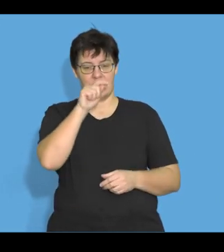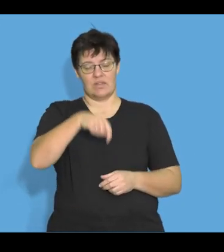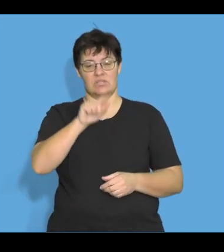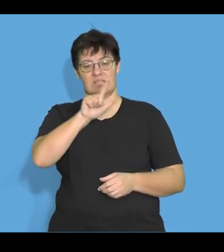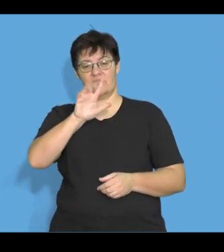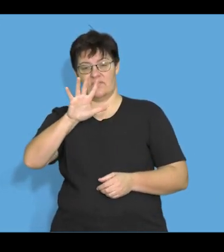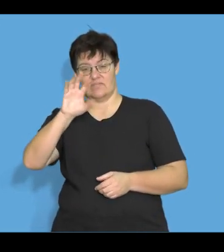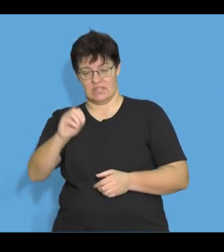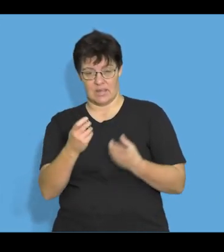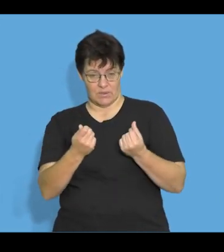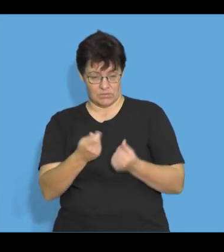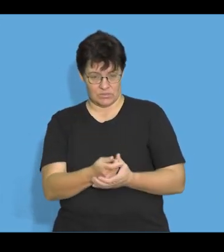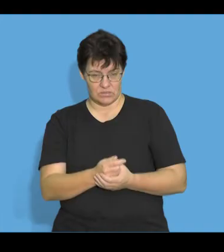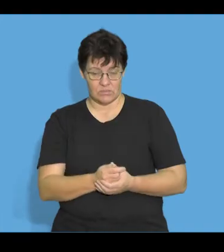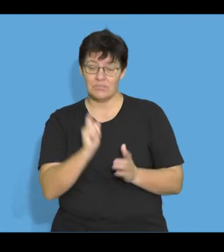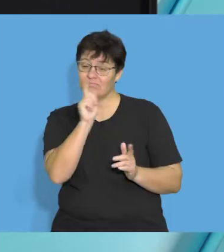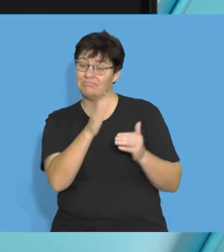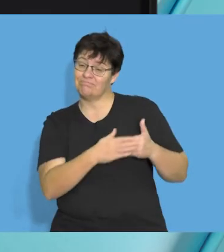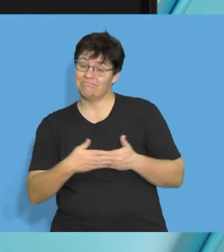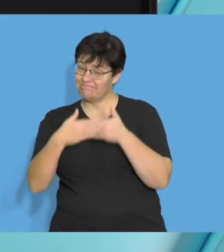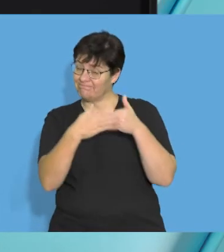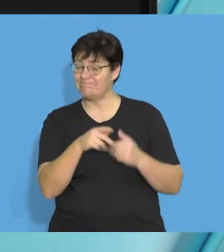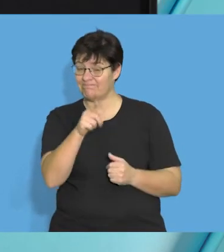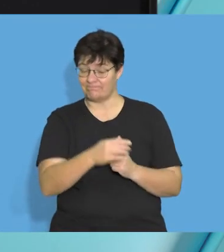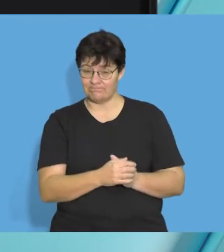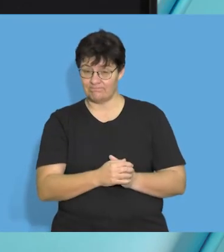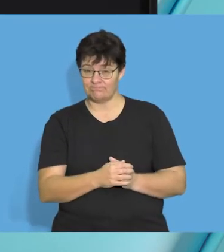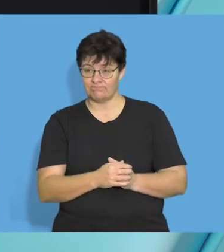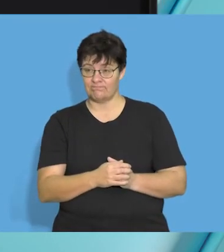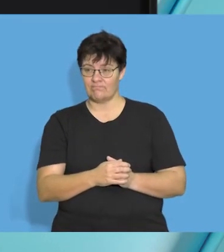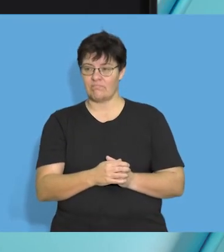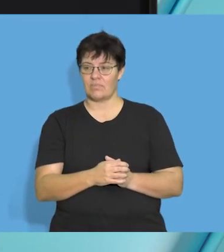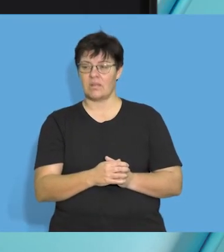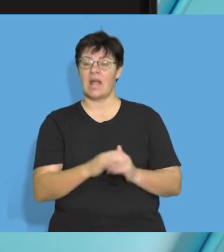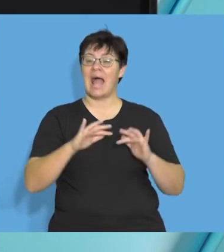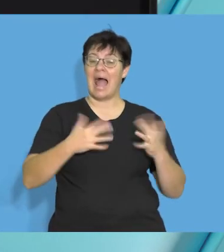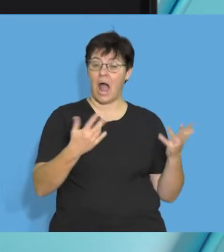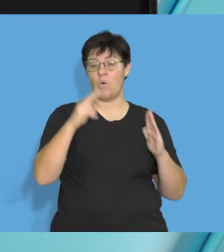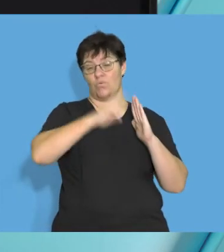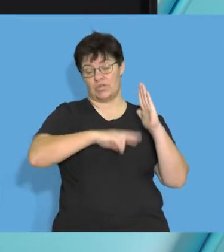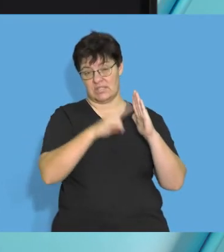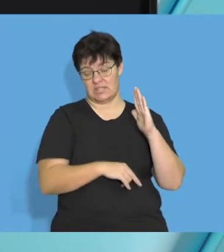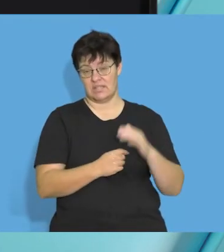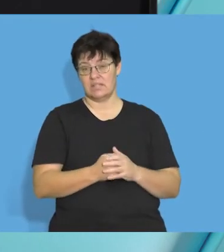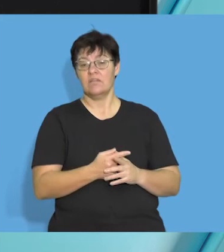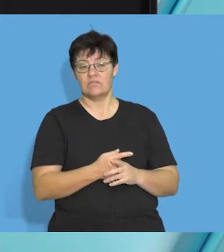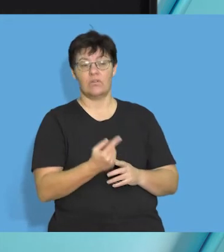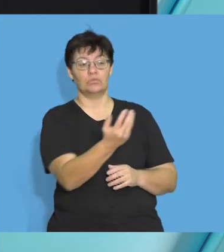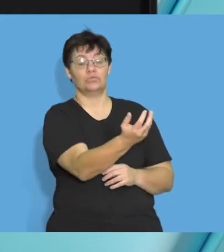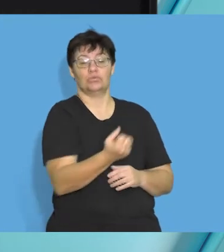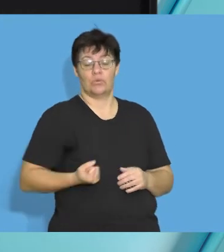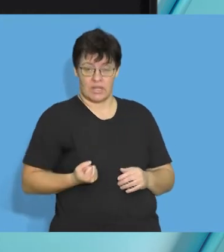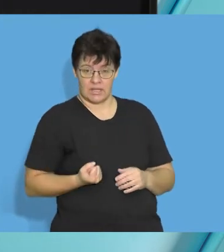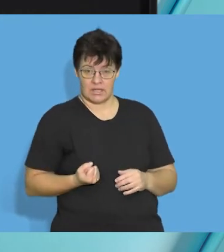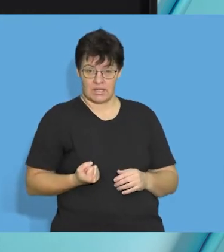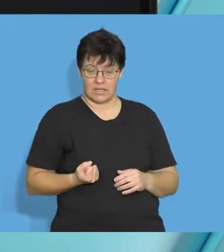3,750. Just a word of caution here. Don't just be careful how it reads. If it just says drawings,